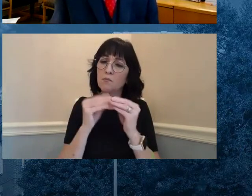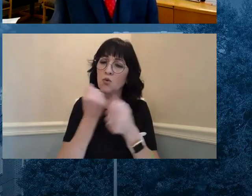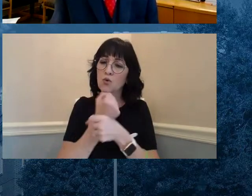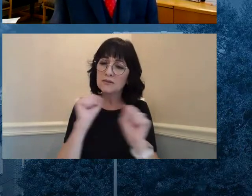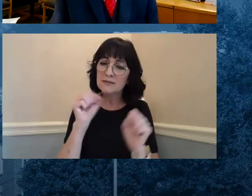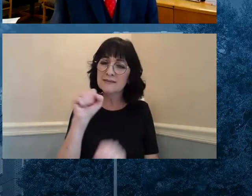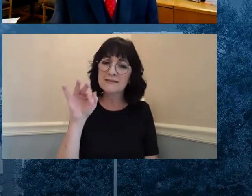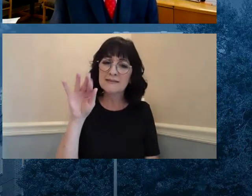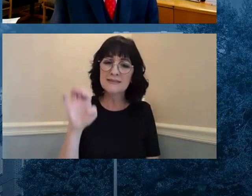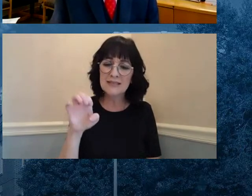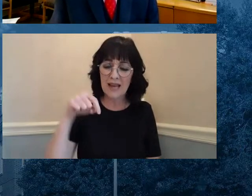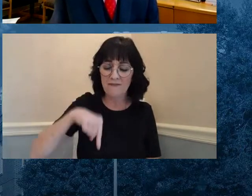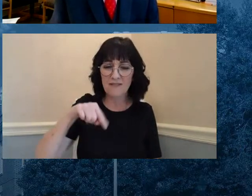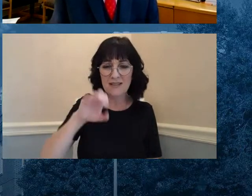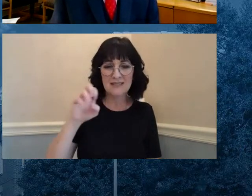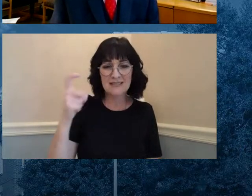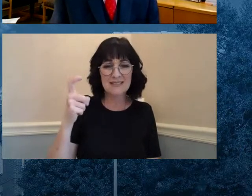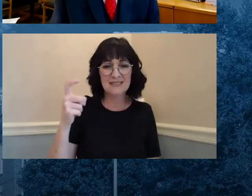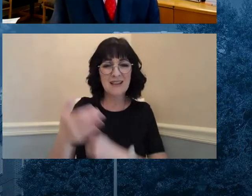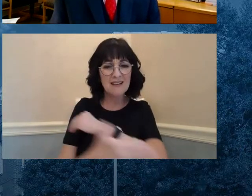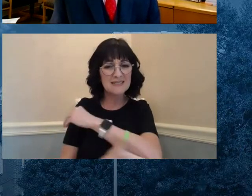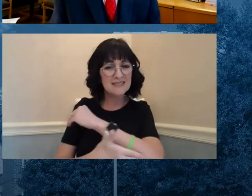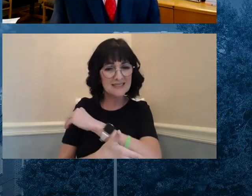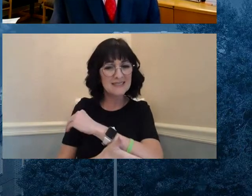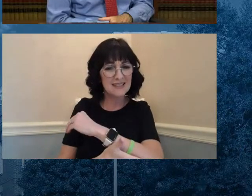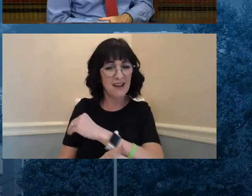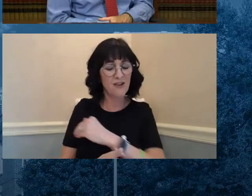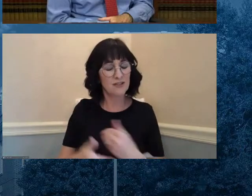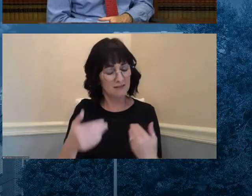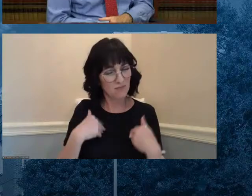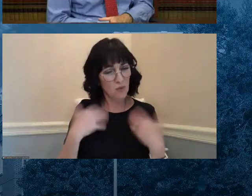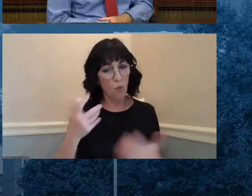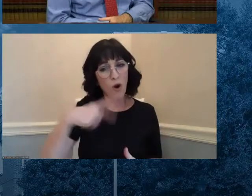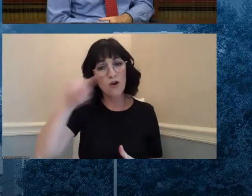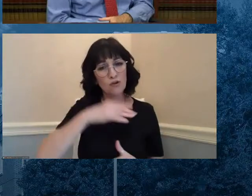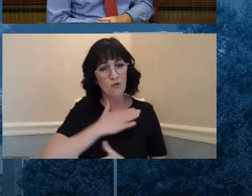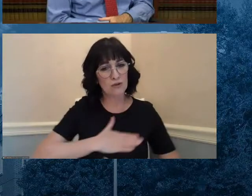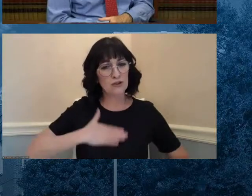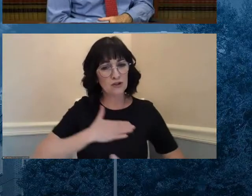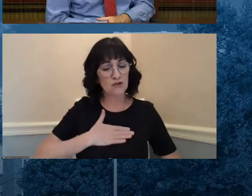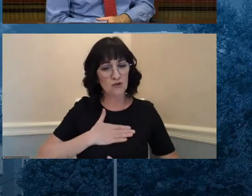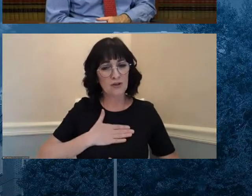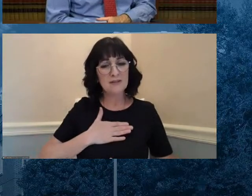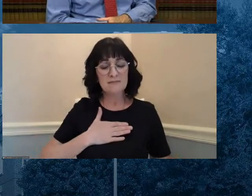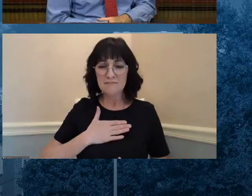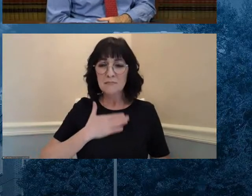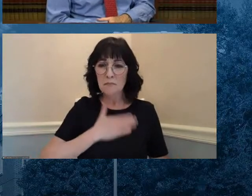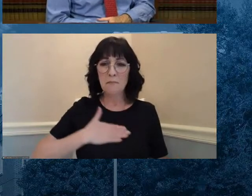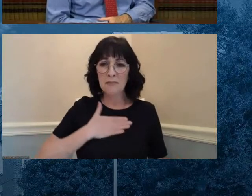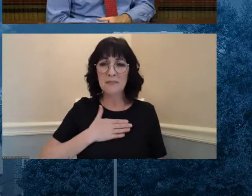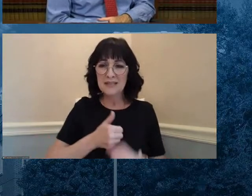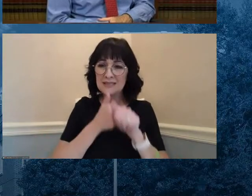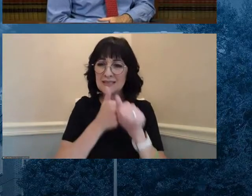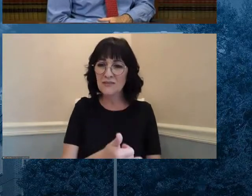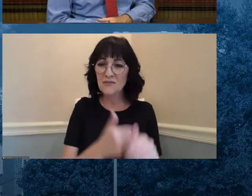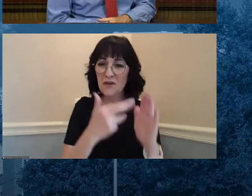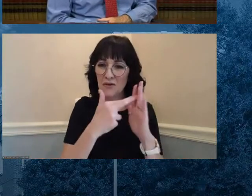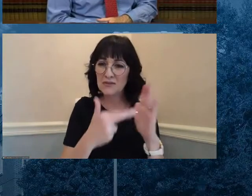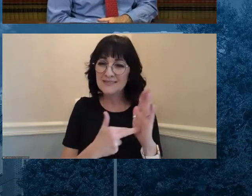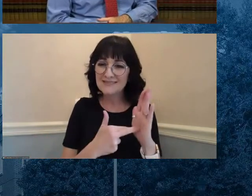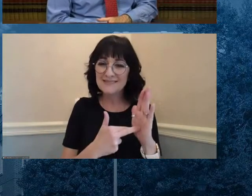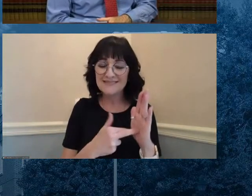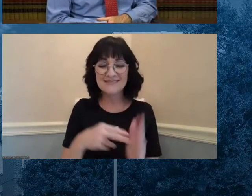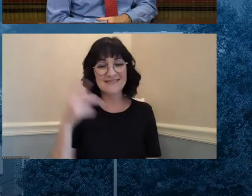And I think on that note, I'll turn it back to you, Governor Carney. Thank you, Dr. Tam. You don't have to put out the invitation. People are coming